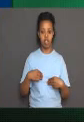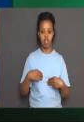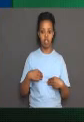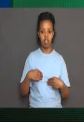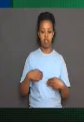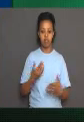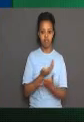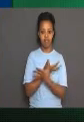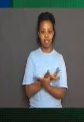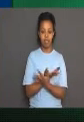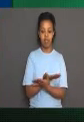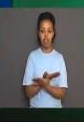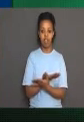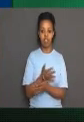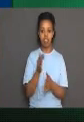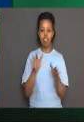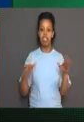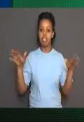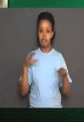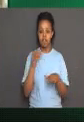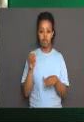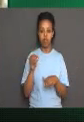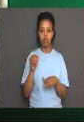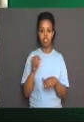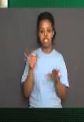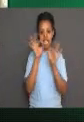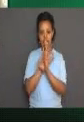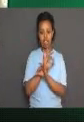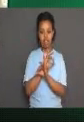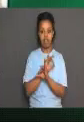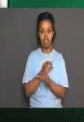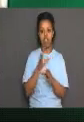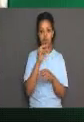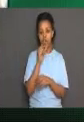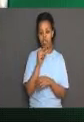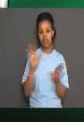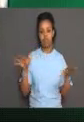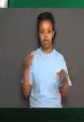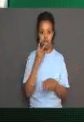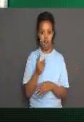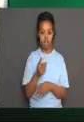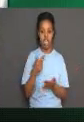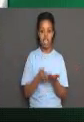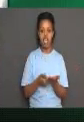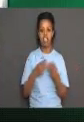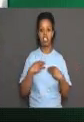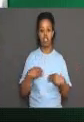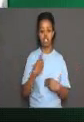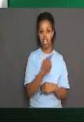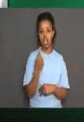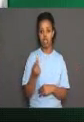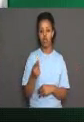butterfly, bird, and a bat. How do these structures serve each